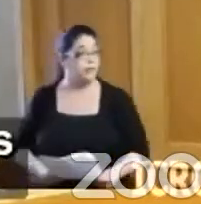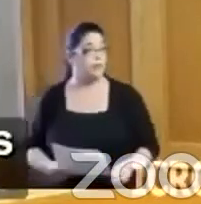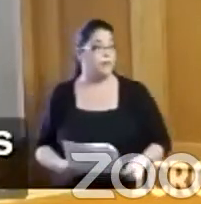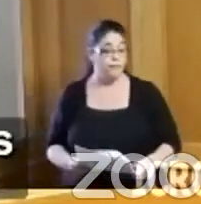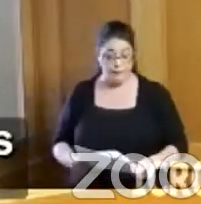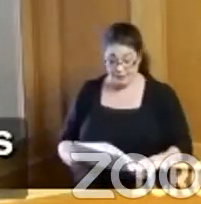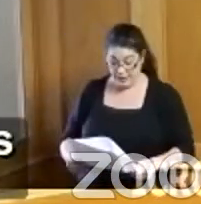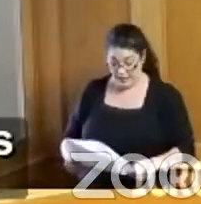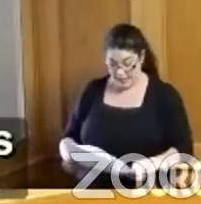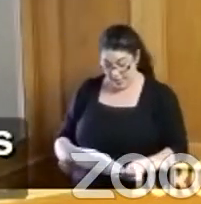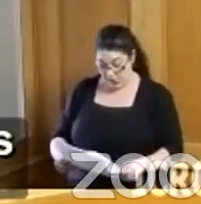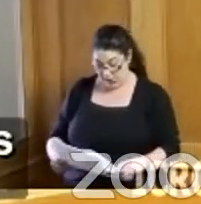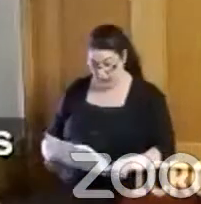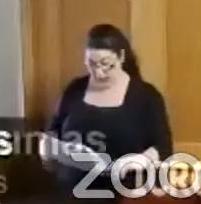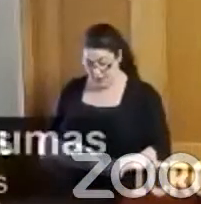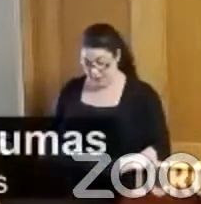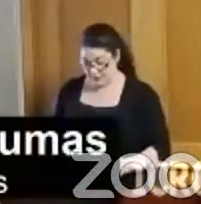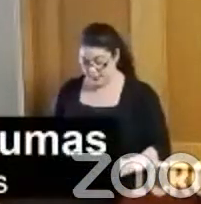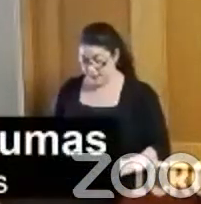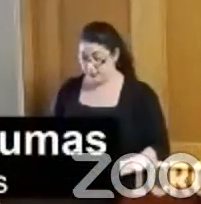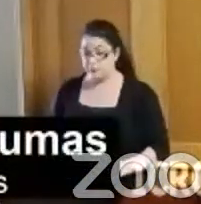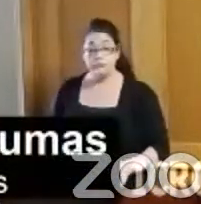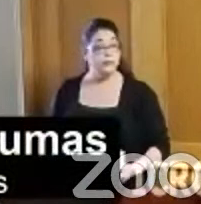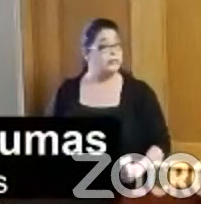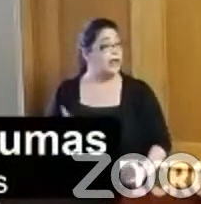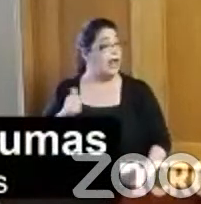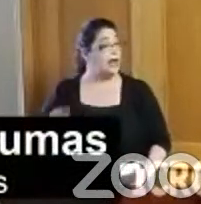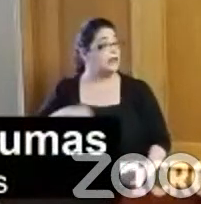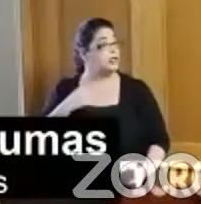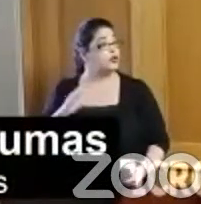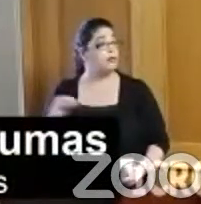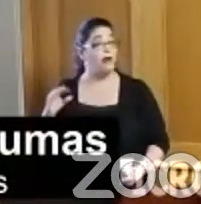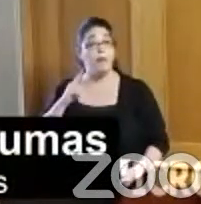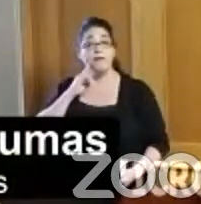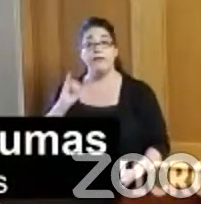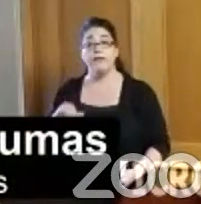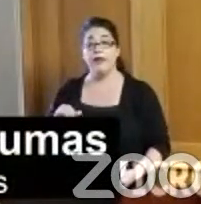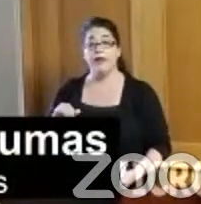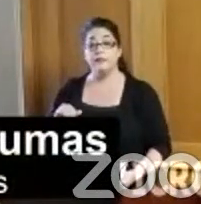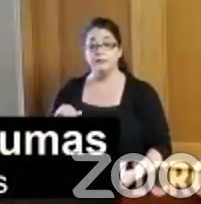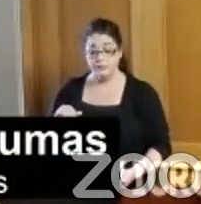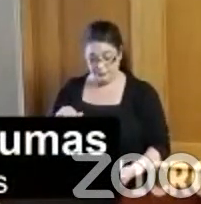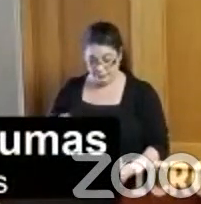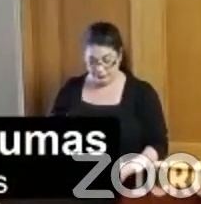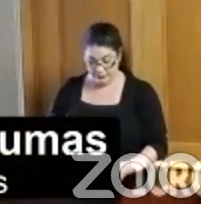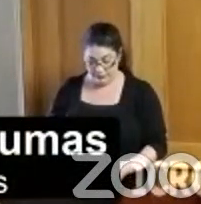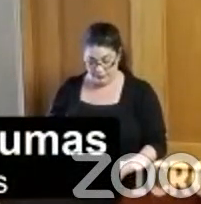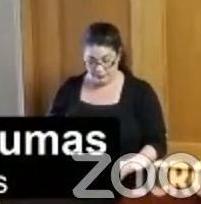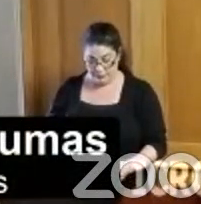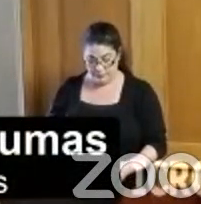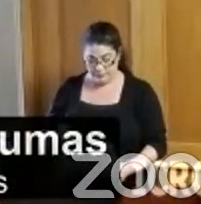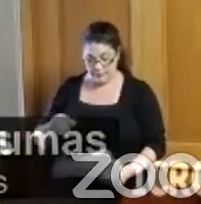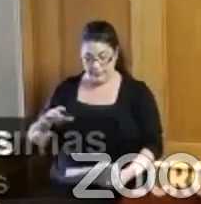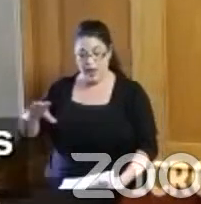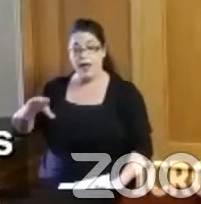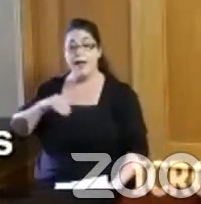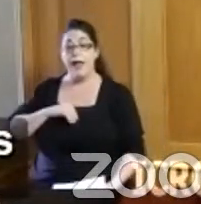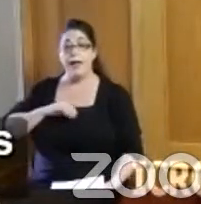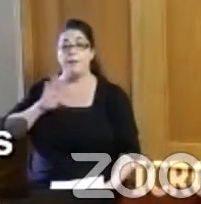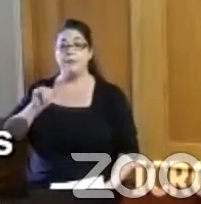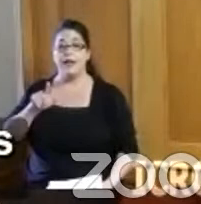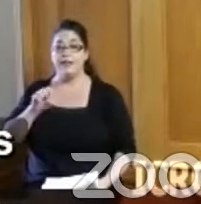You want me to do that one? Okay. So any additional comments on the by-leave? So I make a motion to adopt by-leave